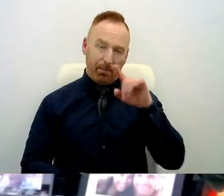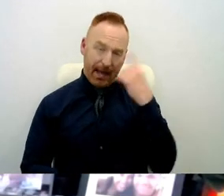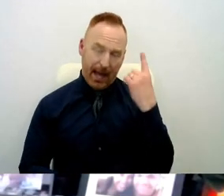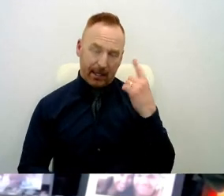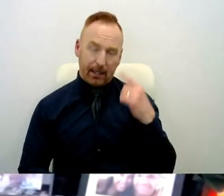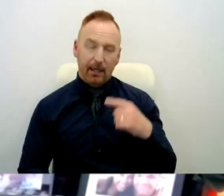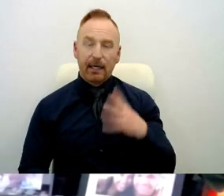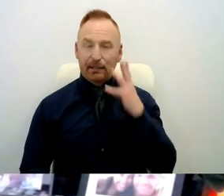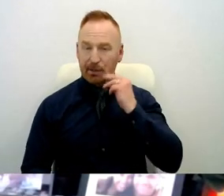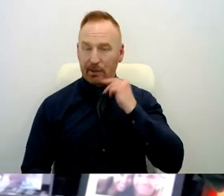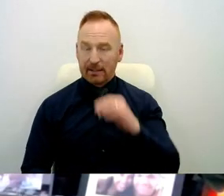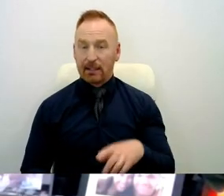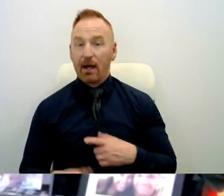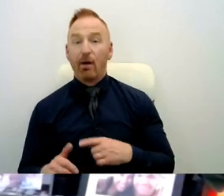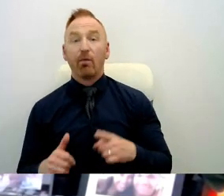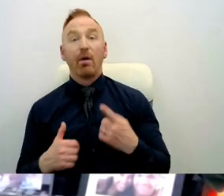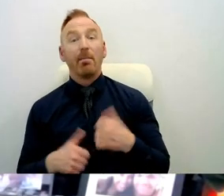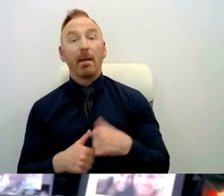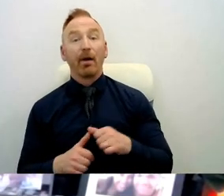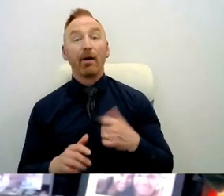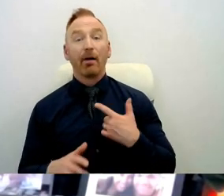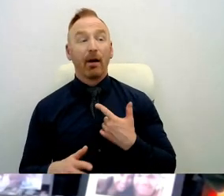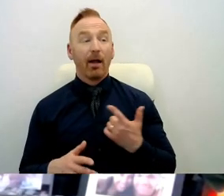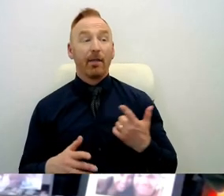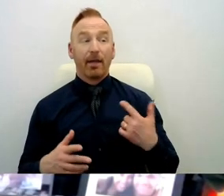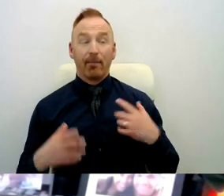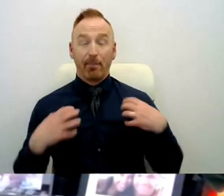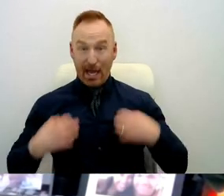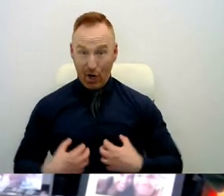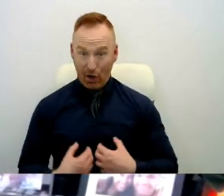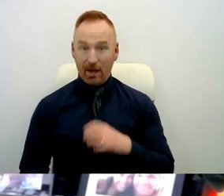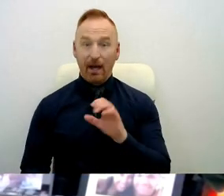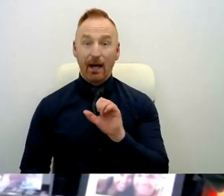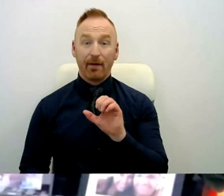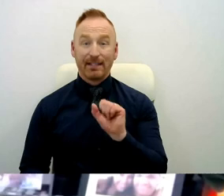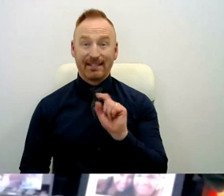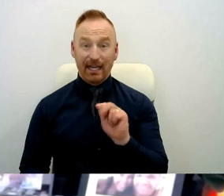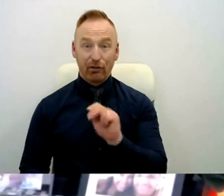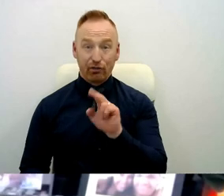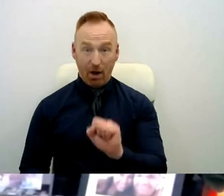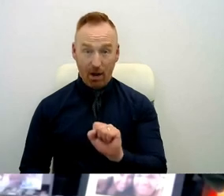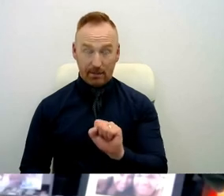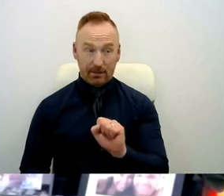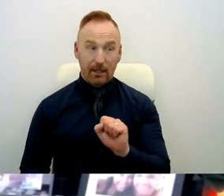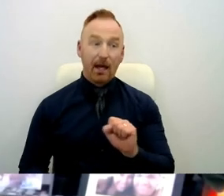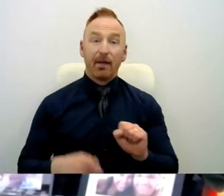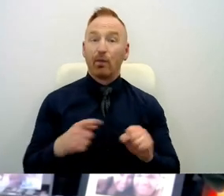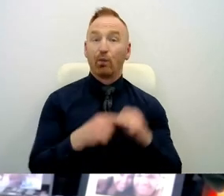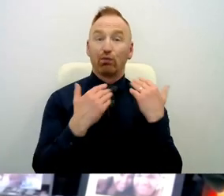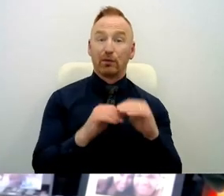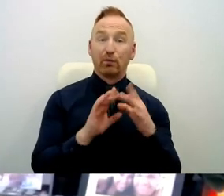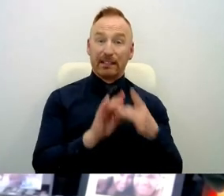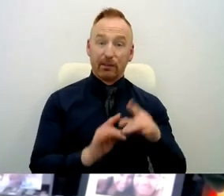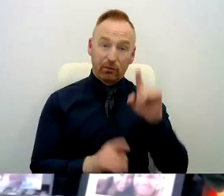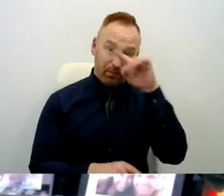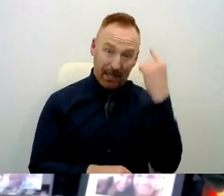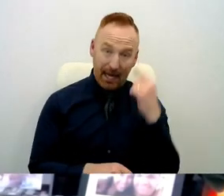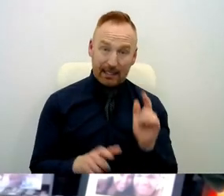mayor of St. John, New Brunswick, I was just speaking of? According to Natasha Henry, the restrictions he placed on Black